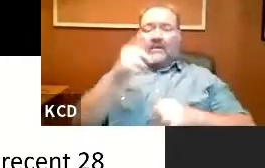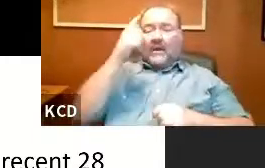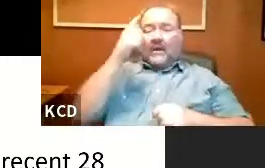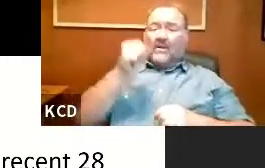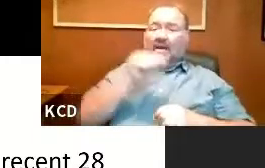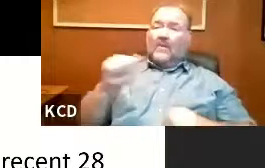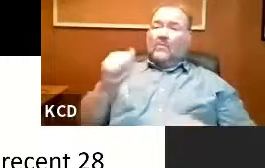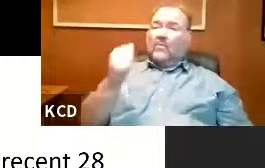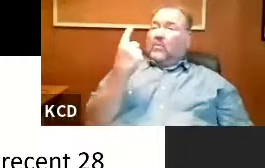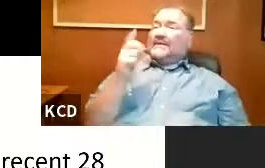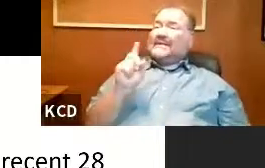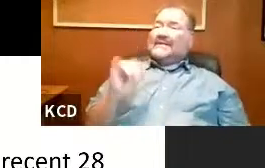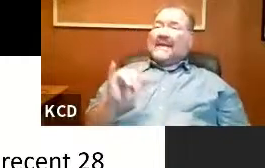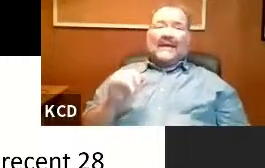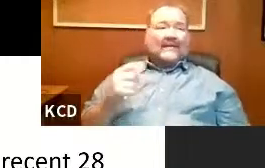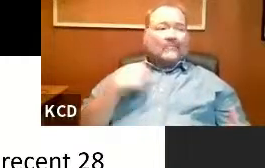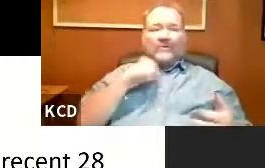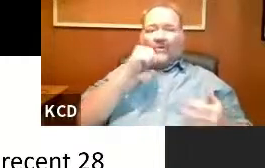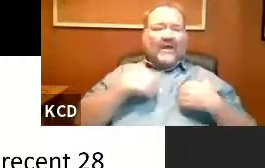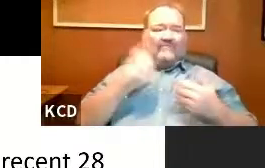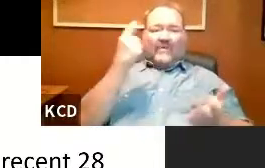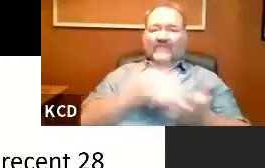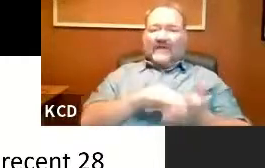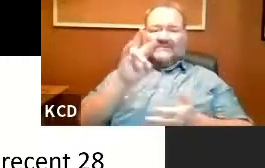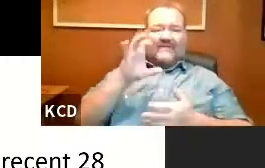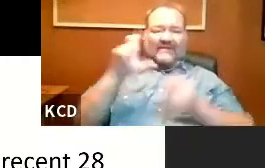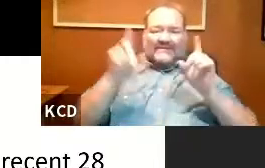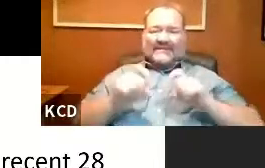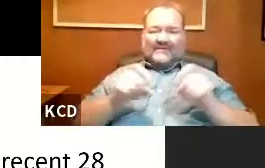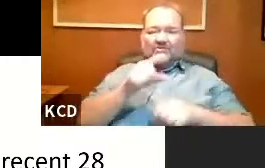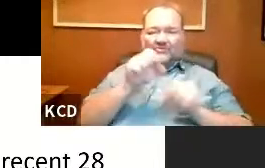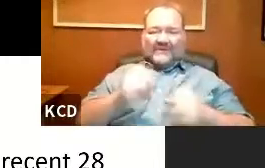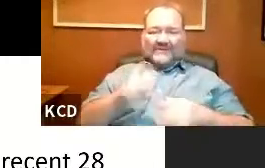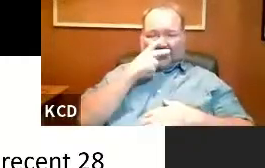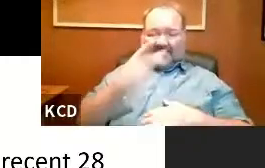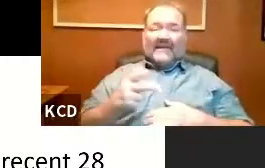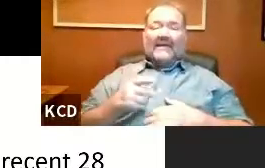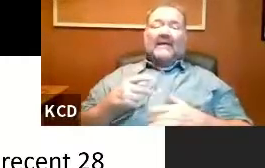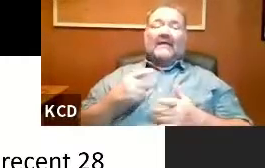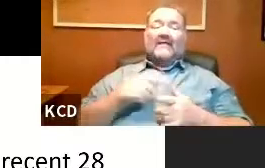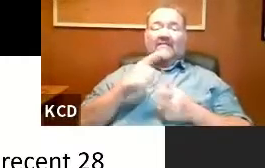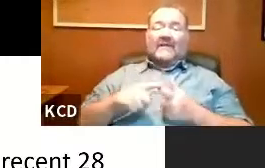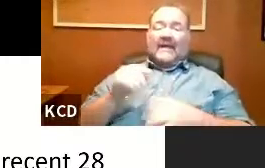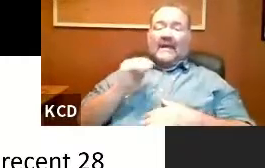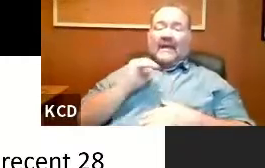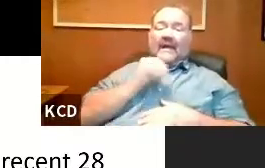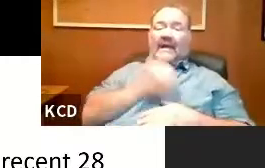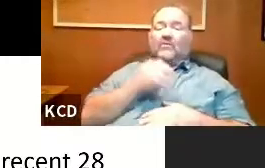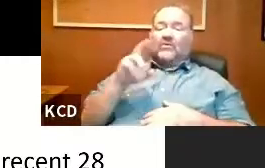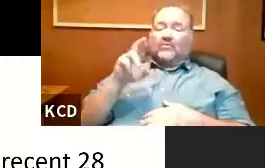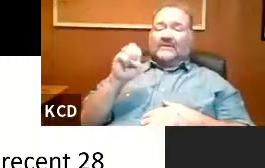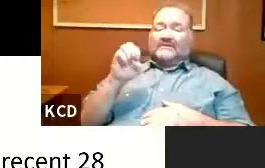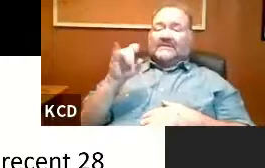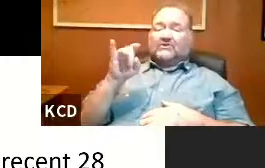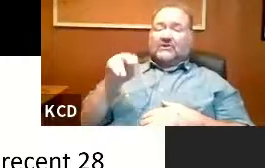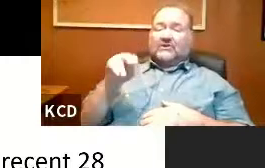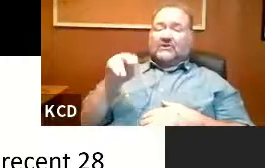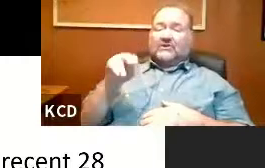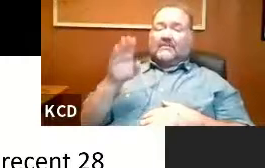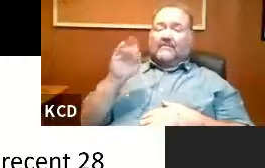don't really have 1,700 tests, as you can see. And then that would be our recession barrier, meaning